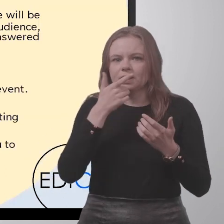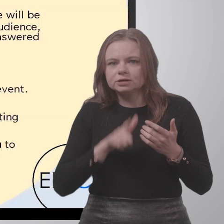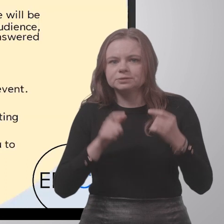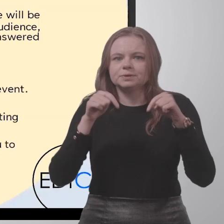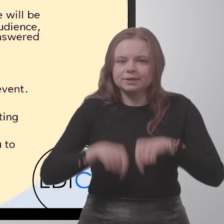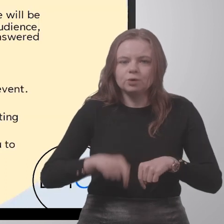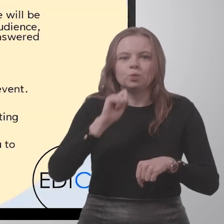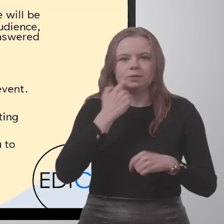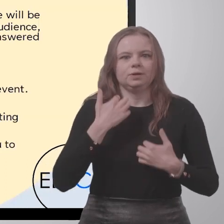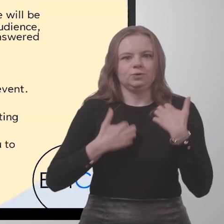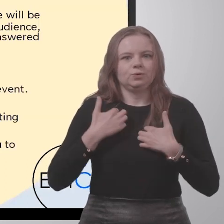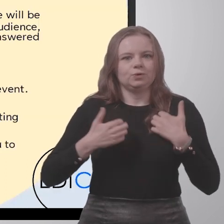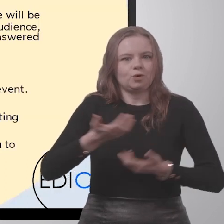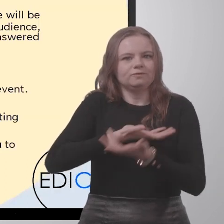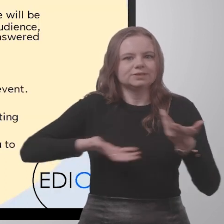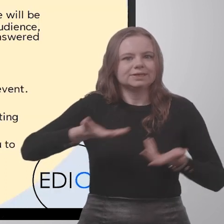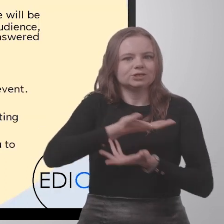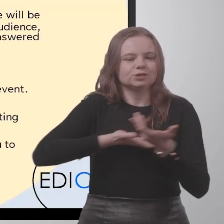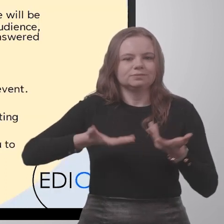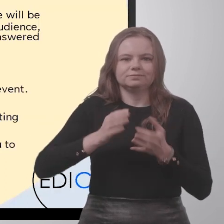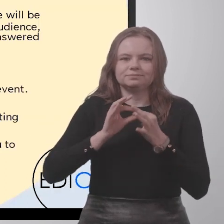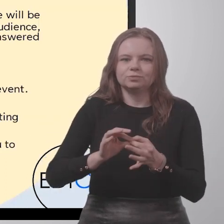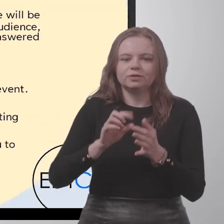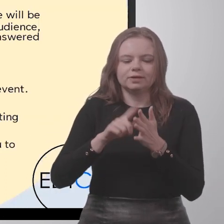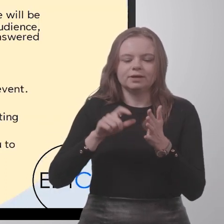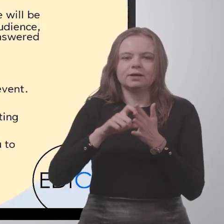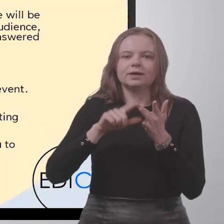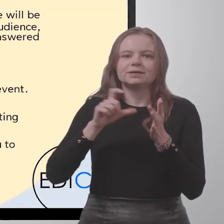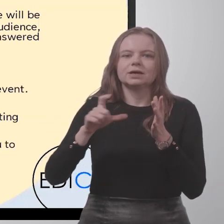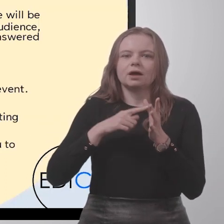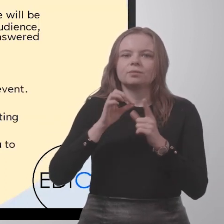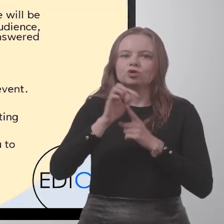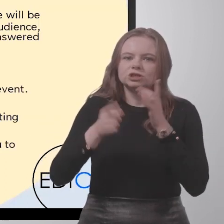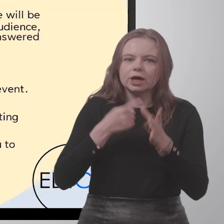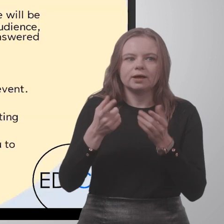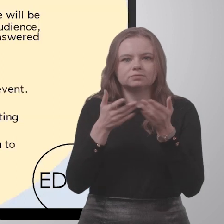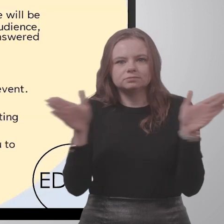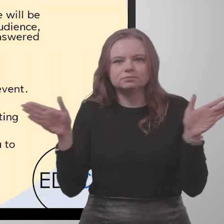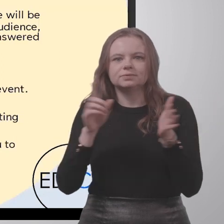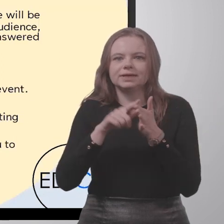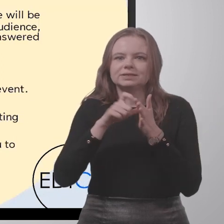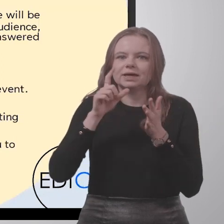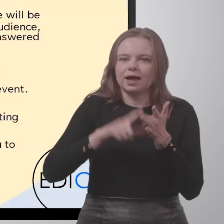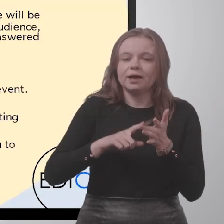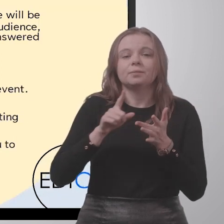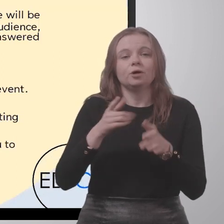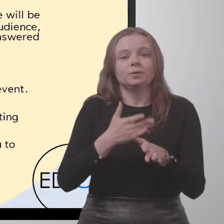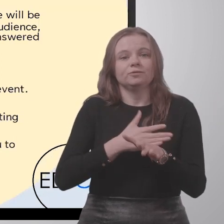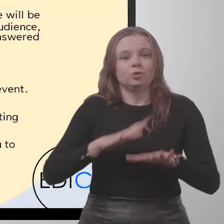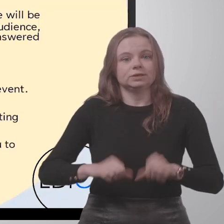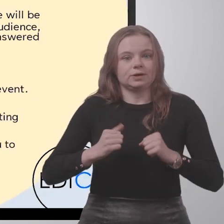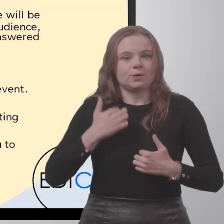hopefully be a stimulating conversation around, the EDICa project and EDI more broadly. But before we begin